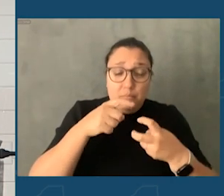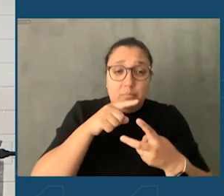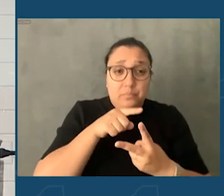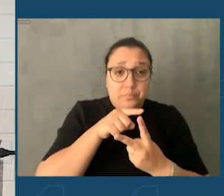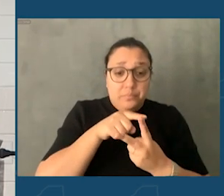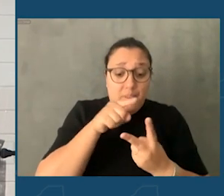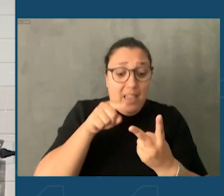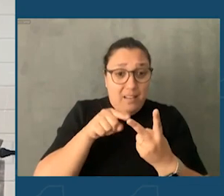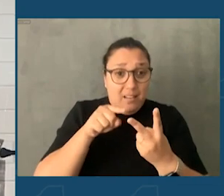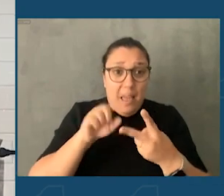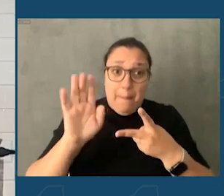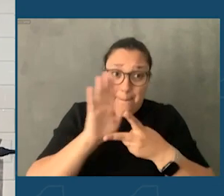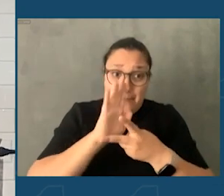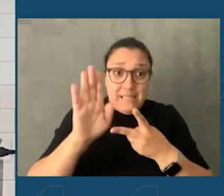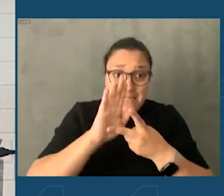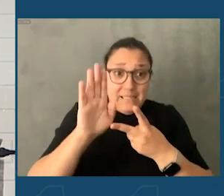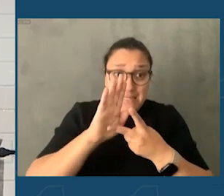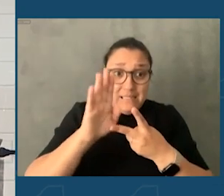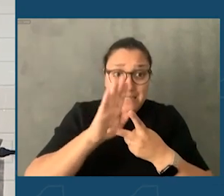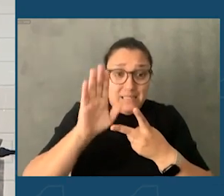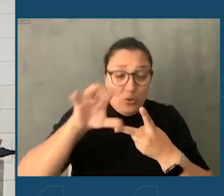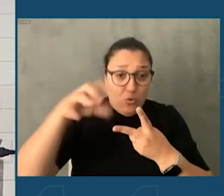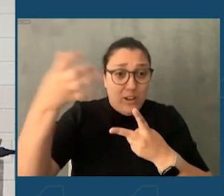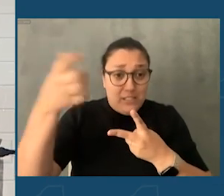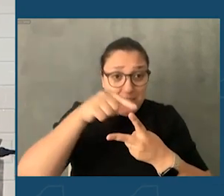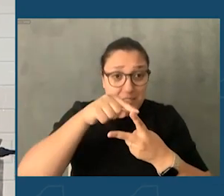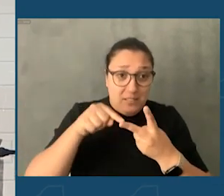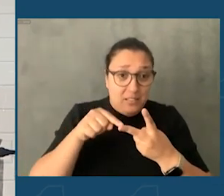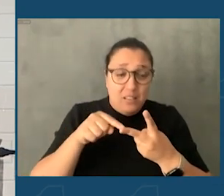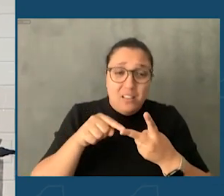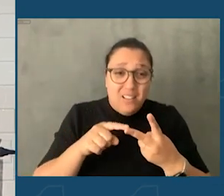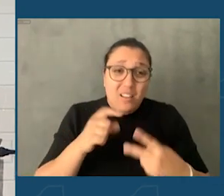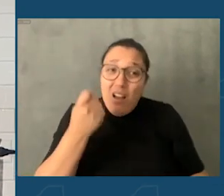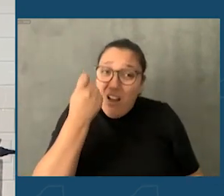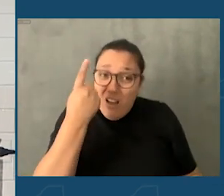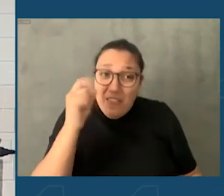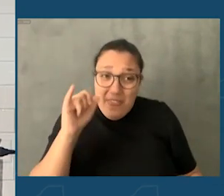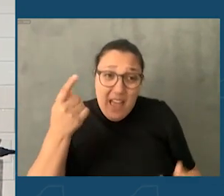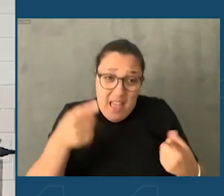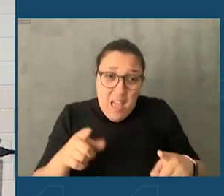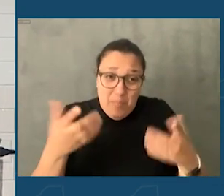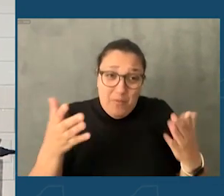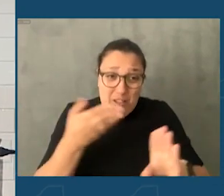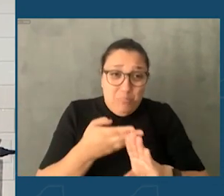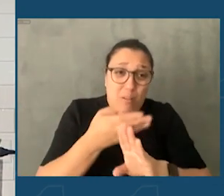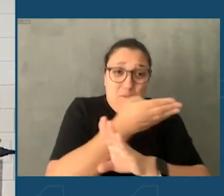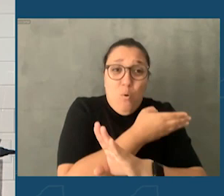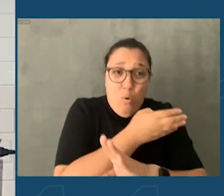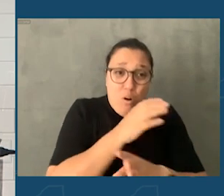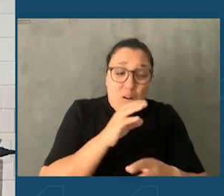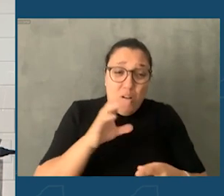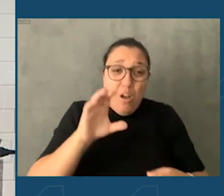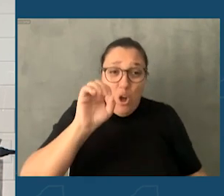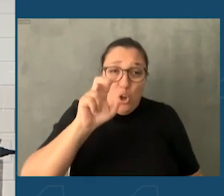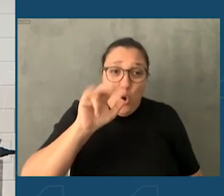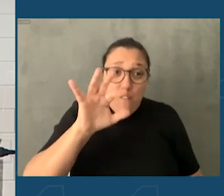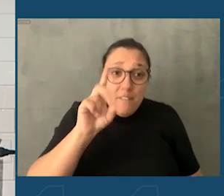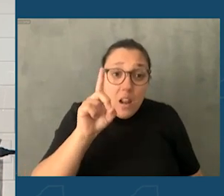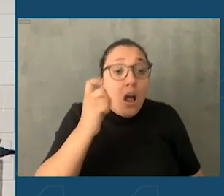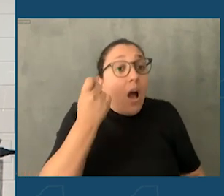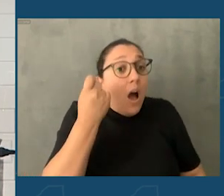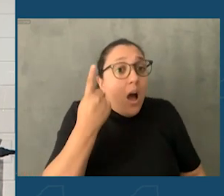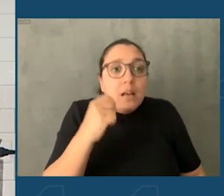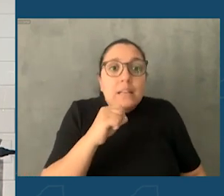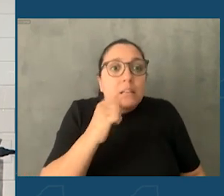business crisis, which has been going on since even before COVID, which is that there are not enough talented